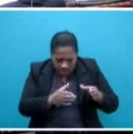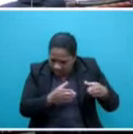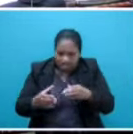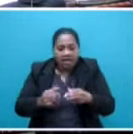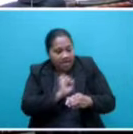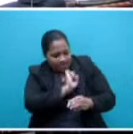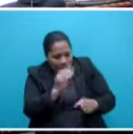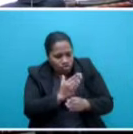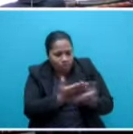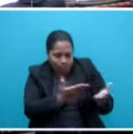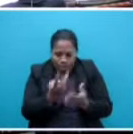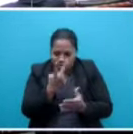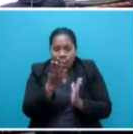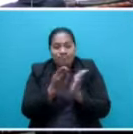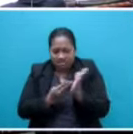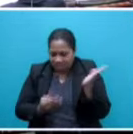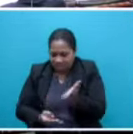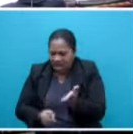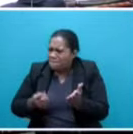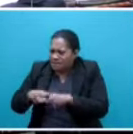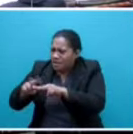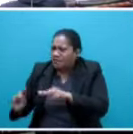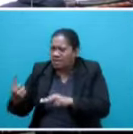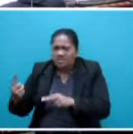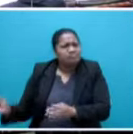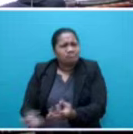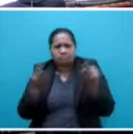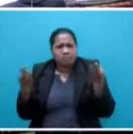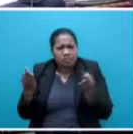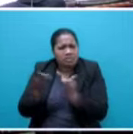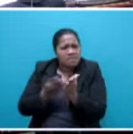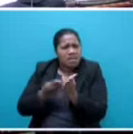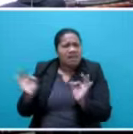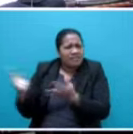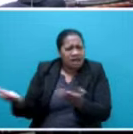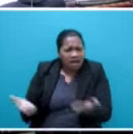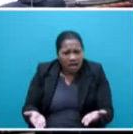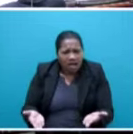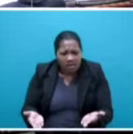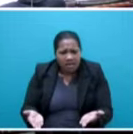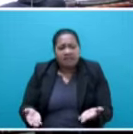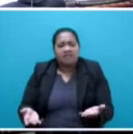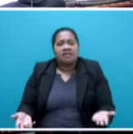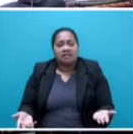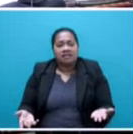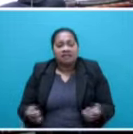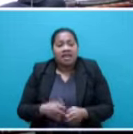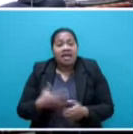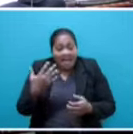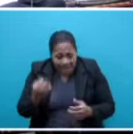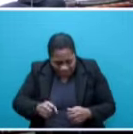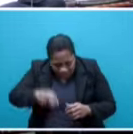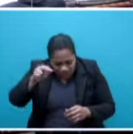Parliament. You don't even bring bills to Parliament. And Honourable Speaker, there has to be